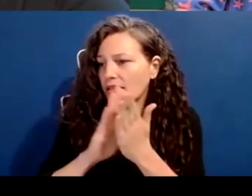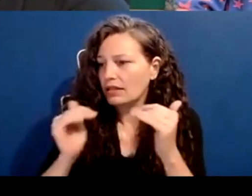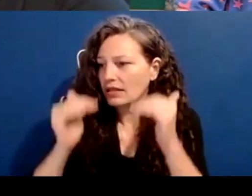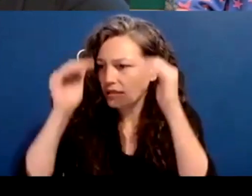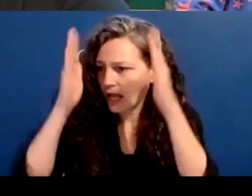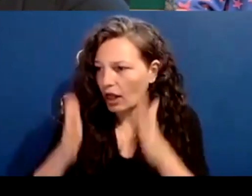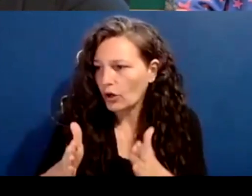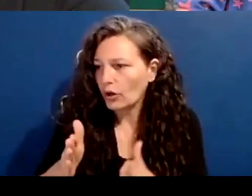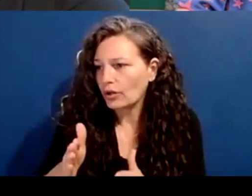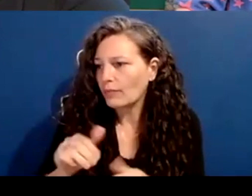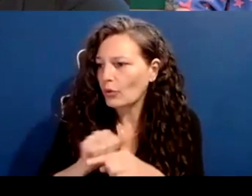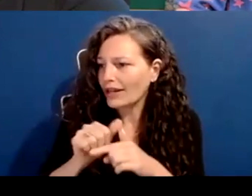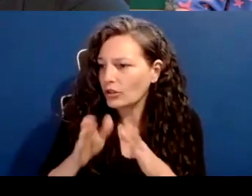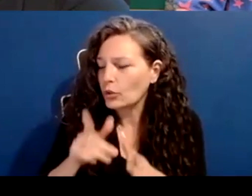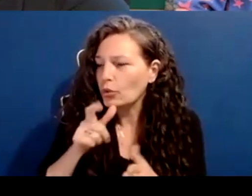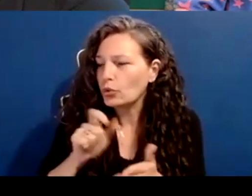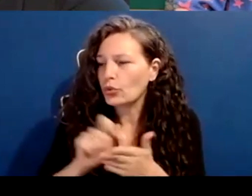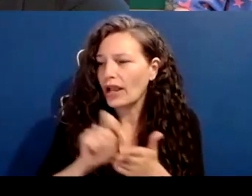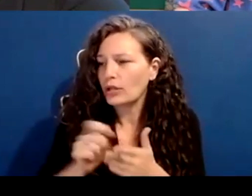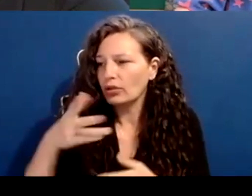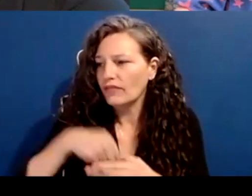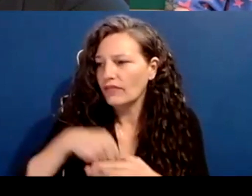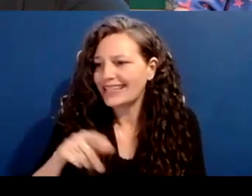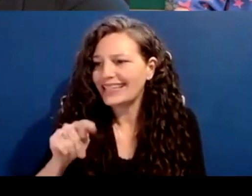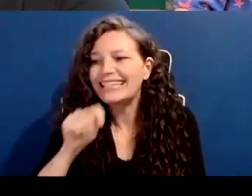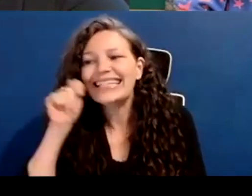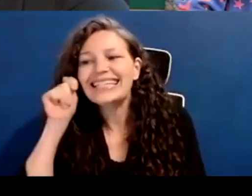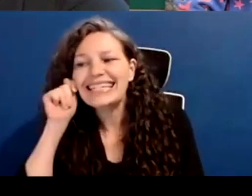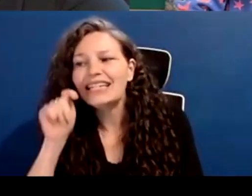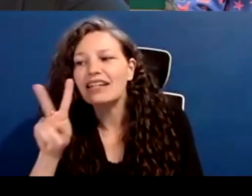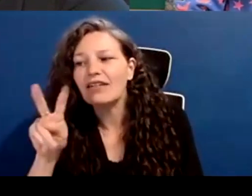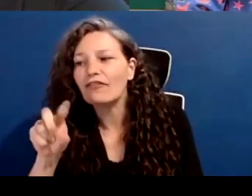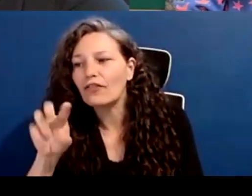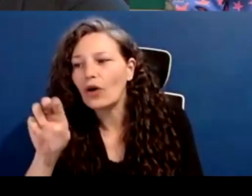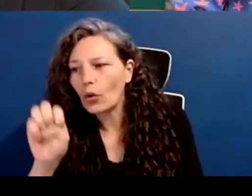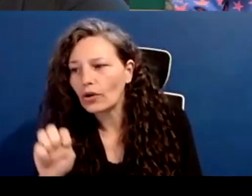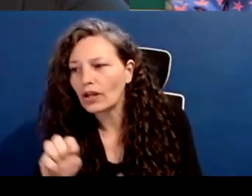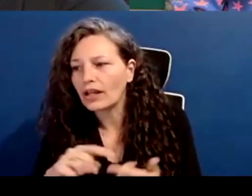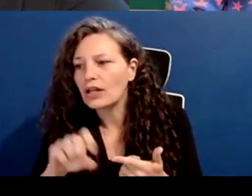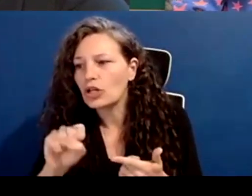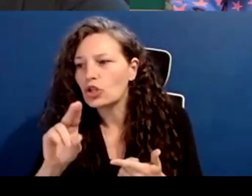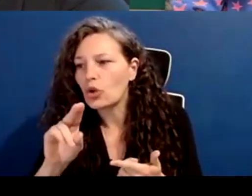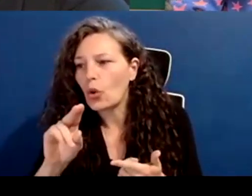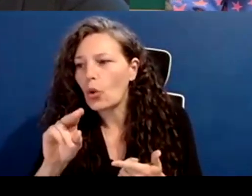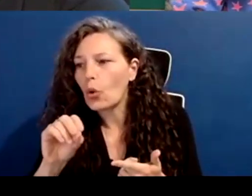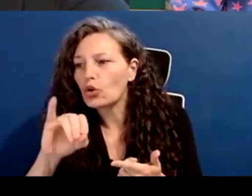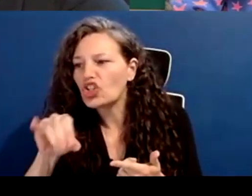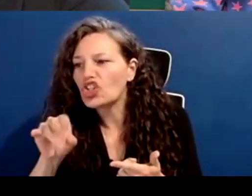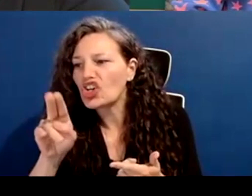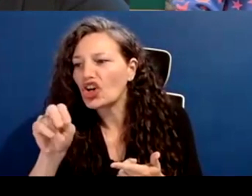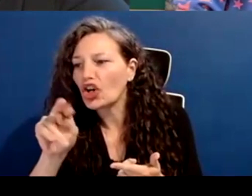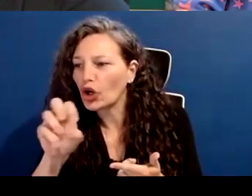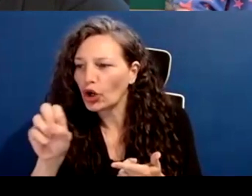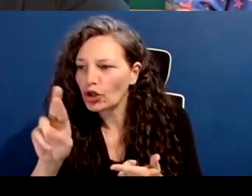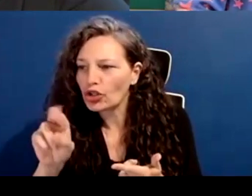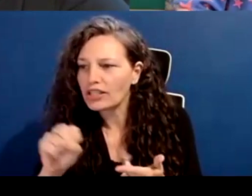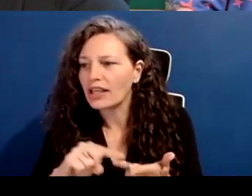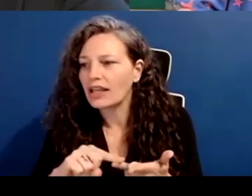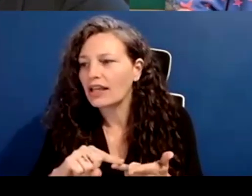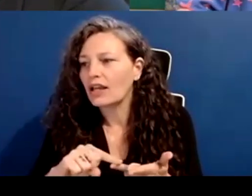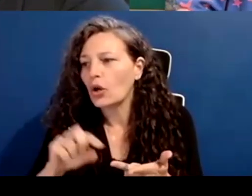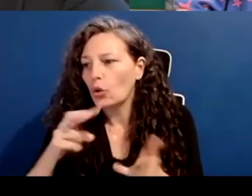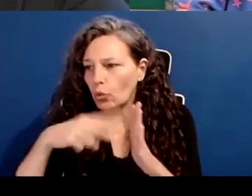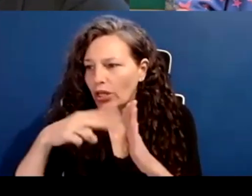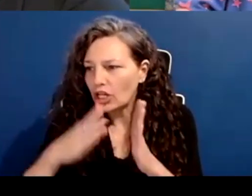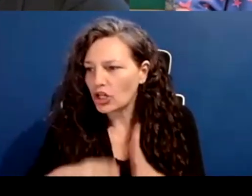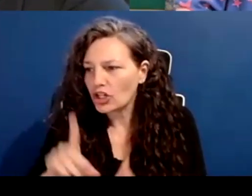been featured in Teen Vogue, Sojourners, Shondaland, Reader's Digest, HuffPost, and in